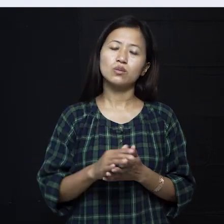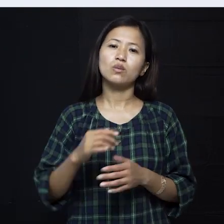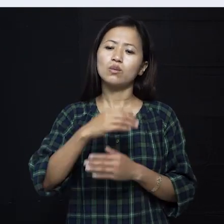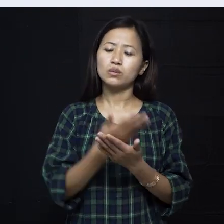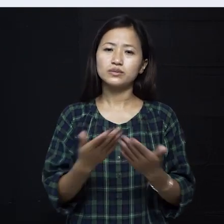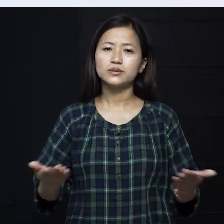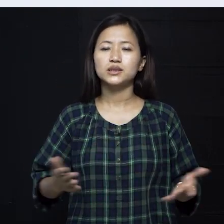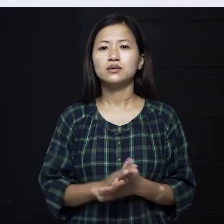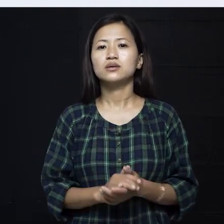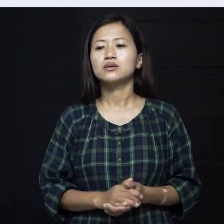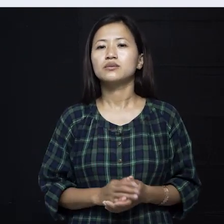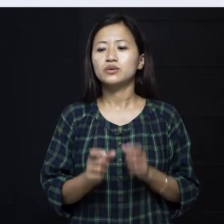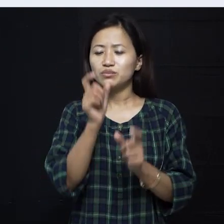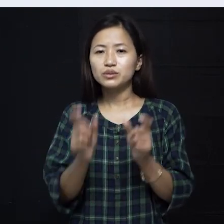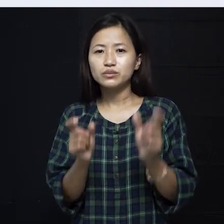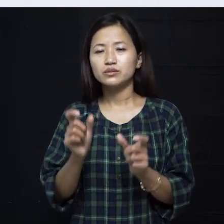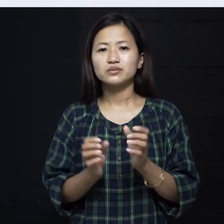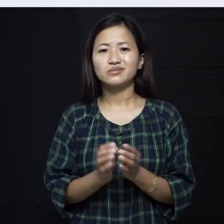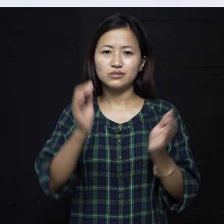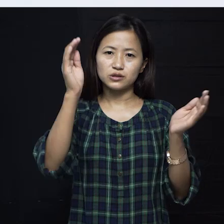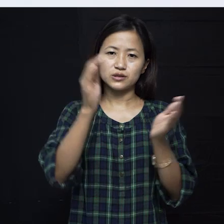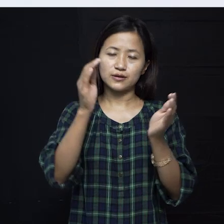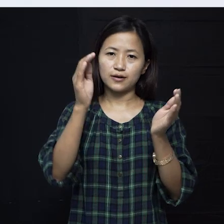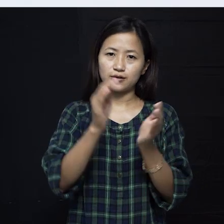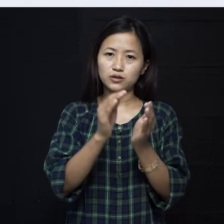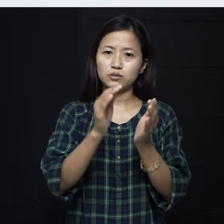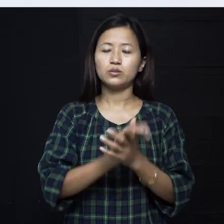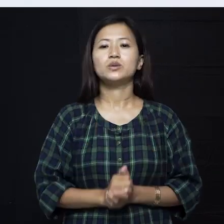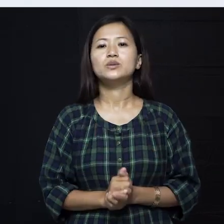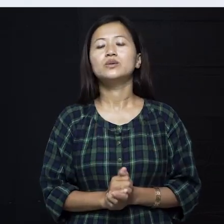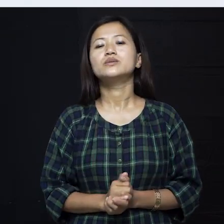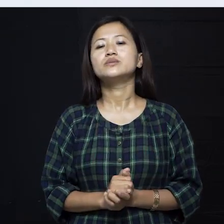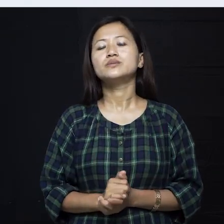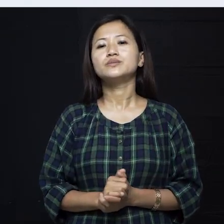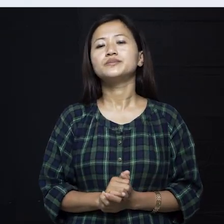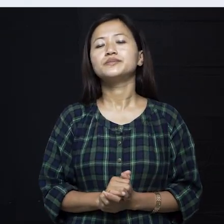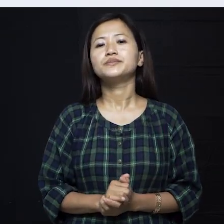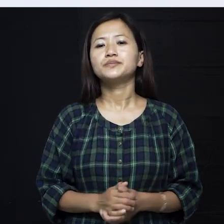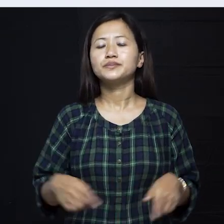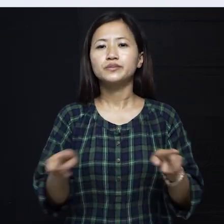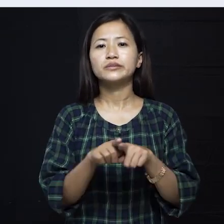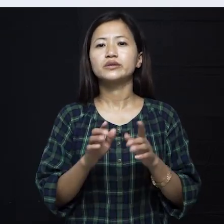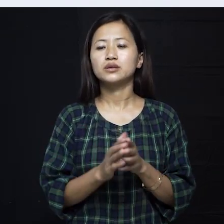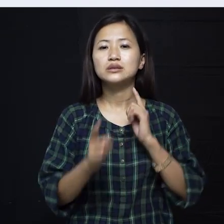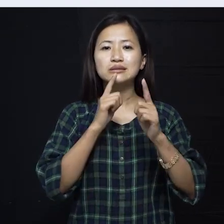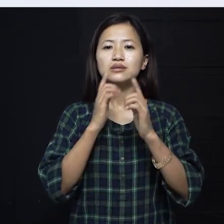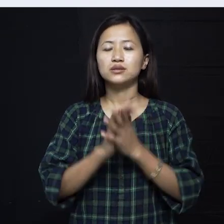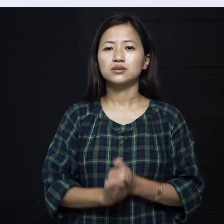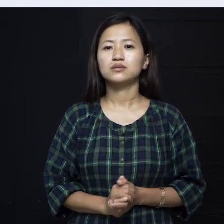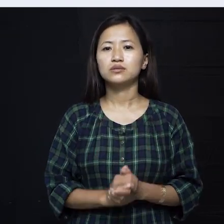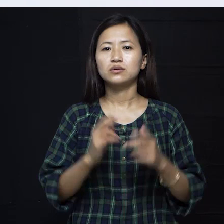people say that the world is shrinking, okay? The world is getting smaller. And as we have